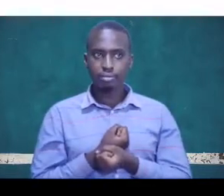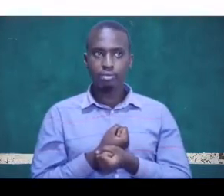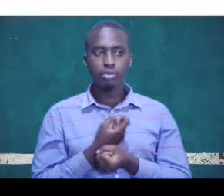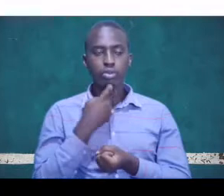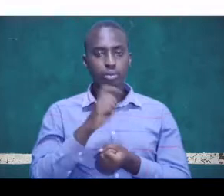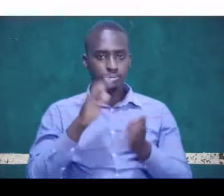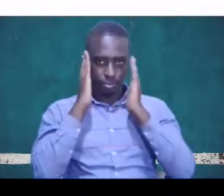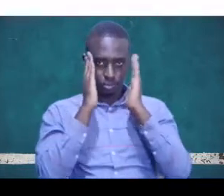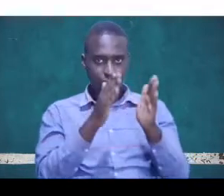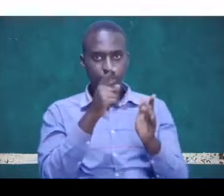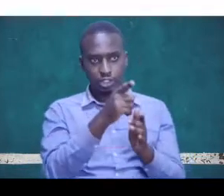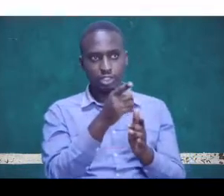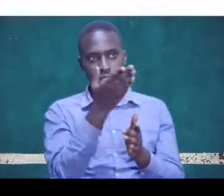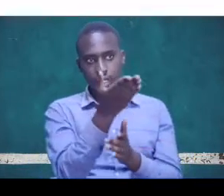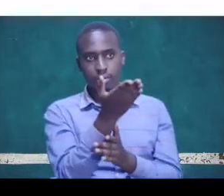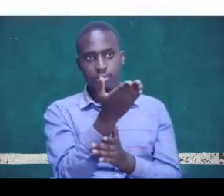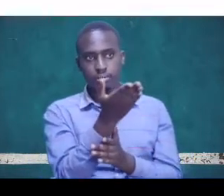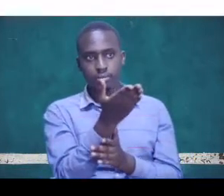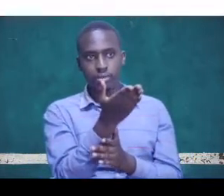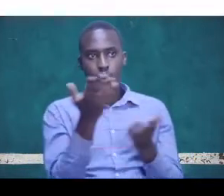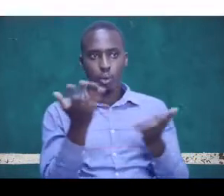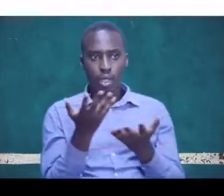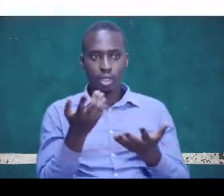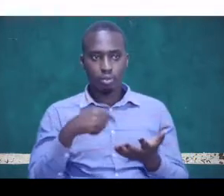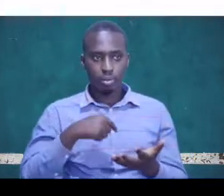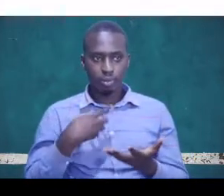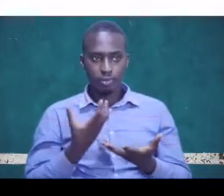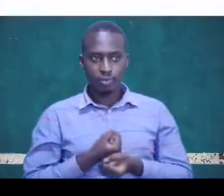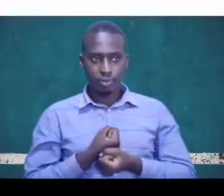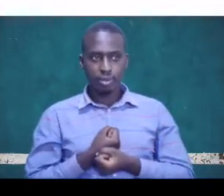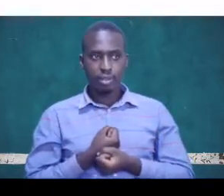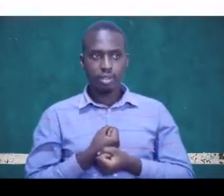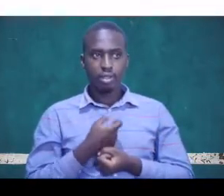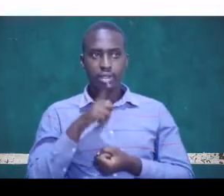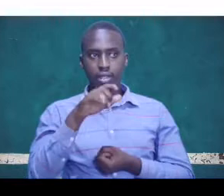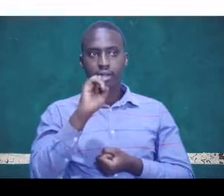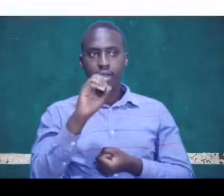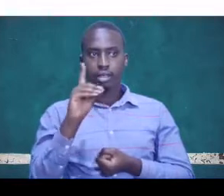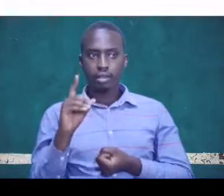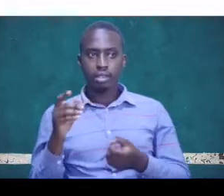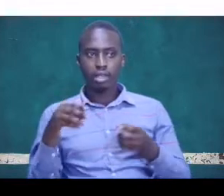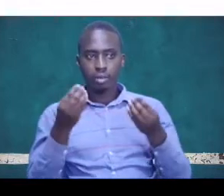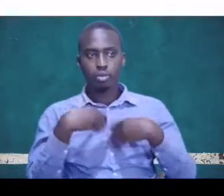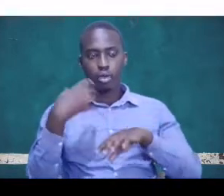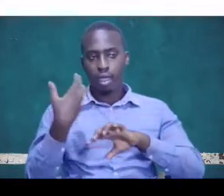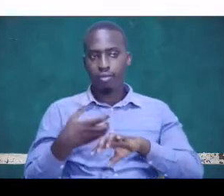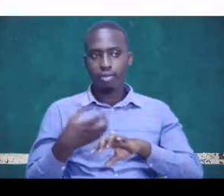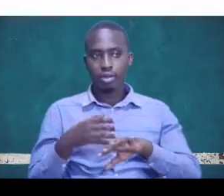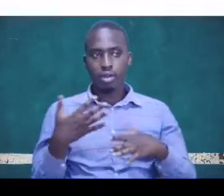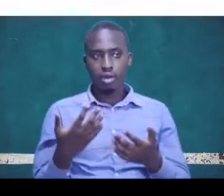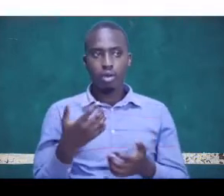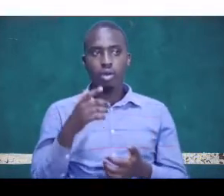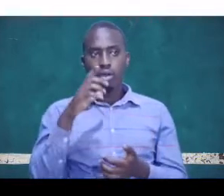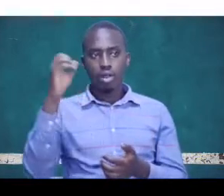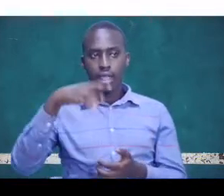to focus on, this side here. So whereby you have this light combined to give you heavy. Or this light